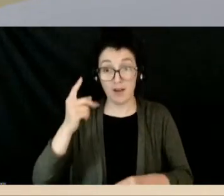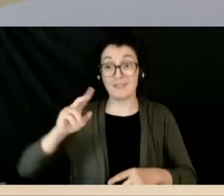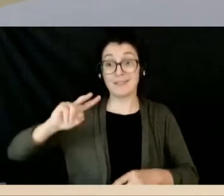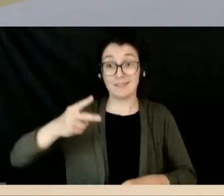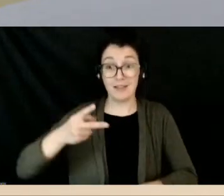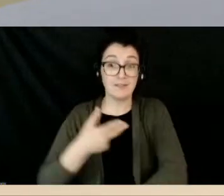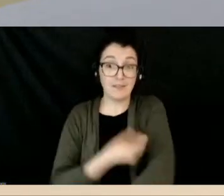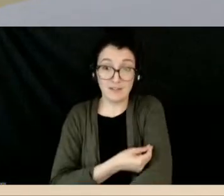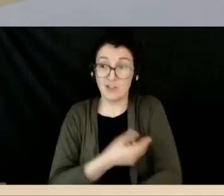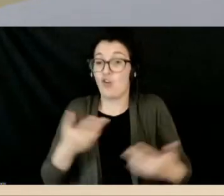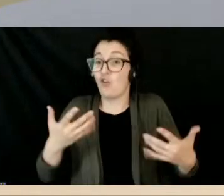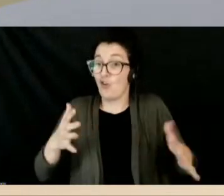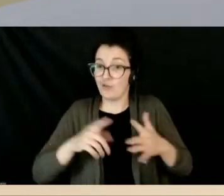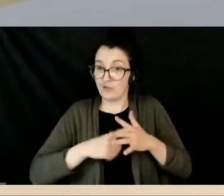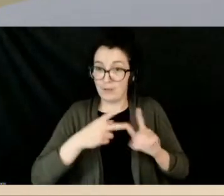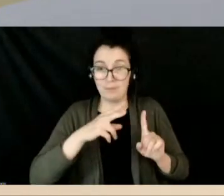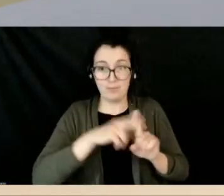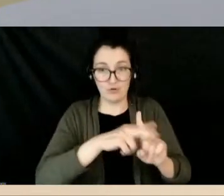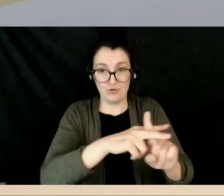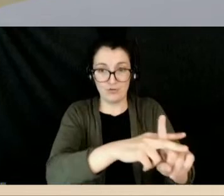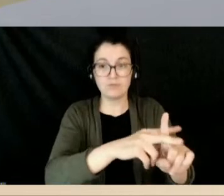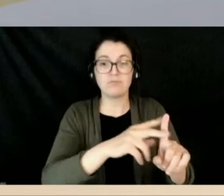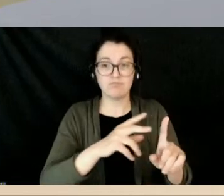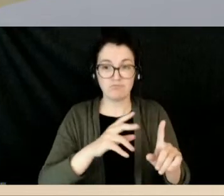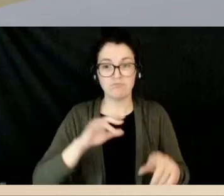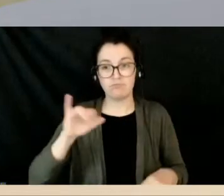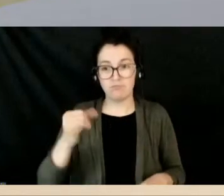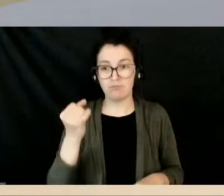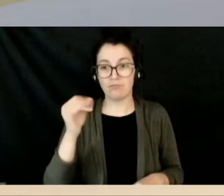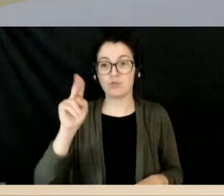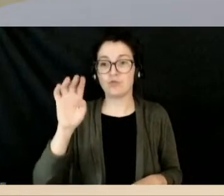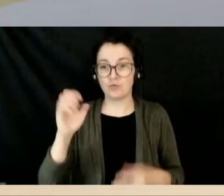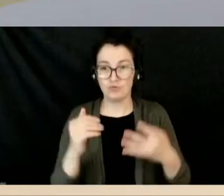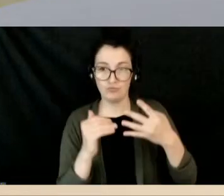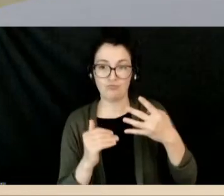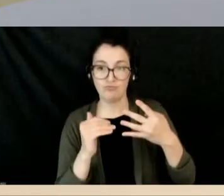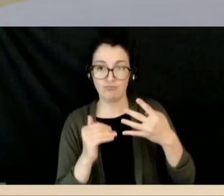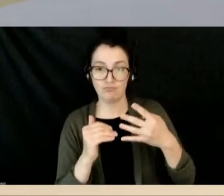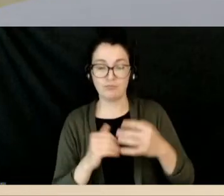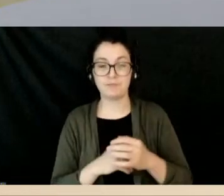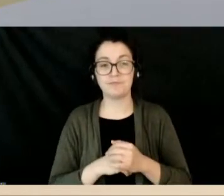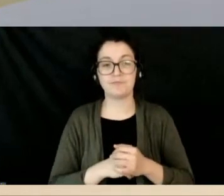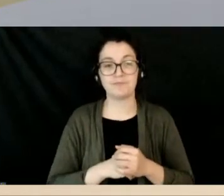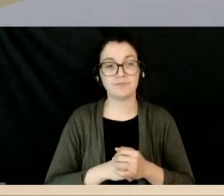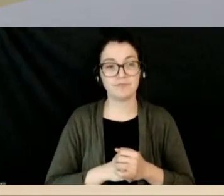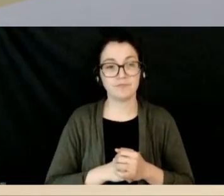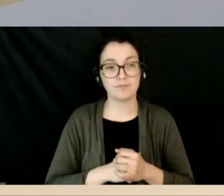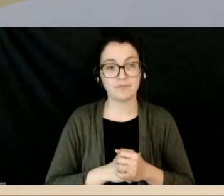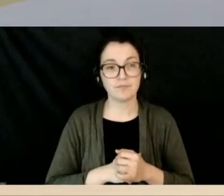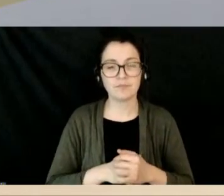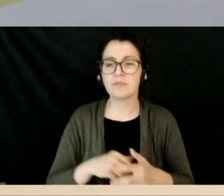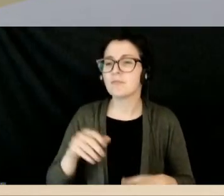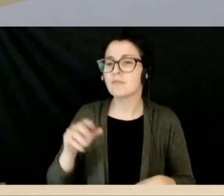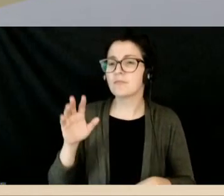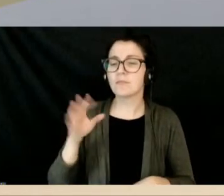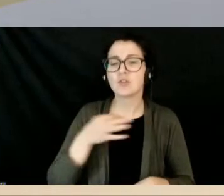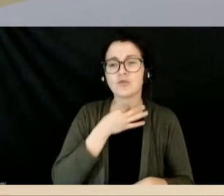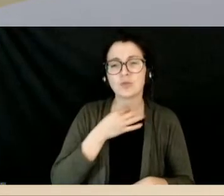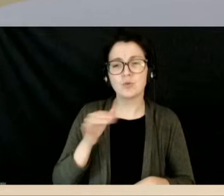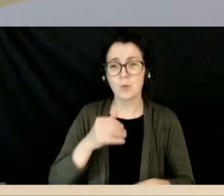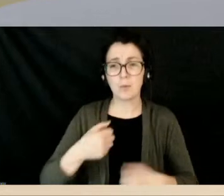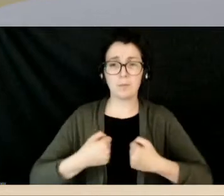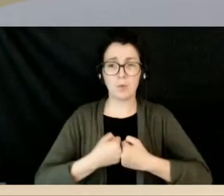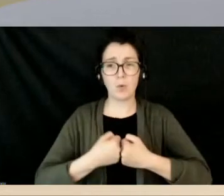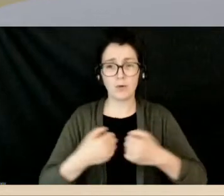of June. Thank you. And what about proof of vaccination at the border? Will that be something that will